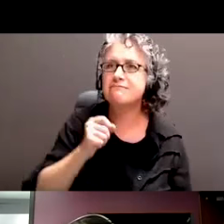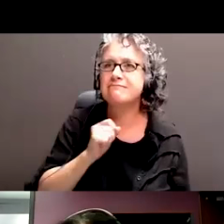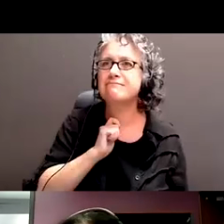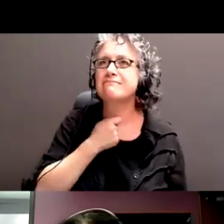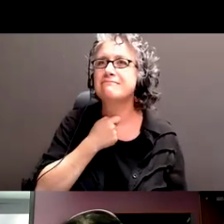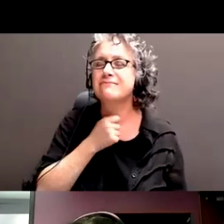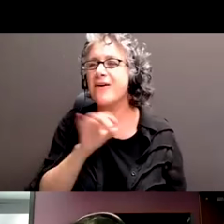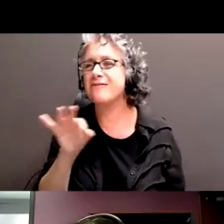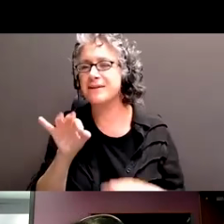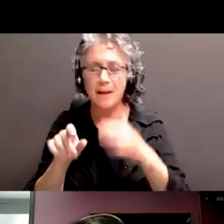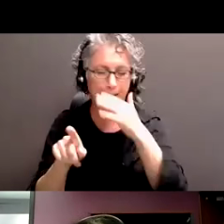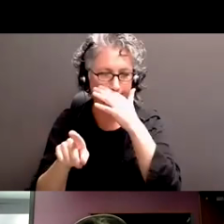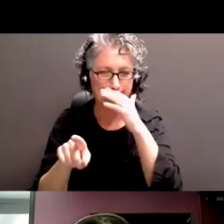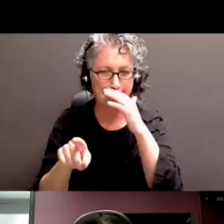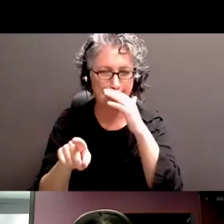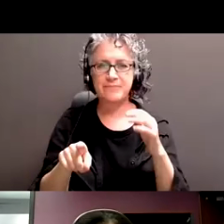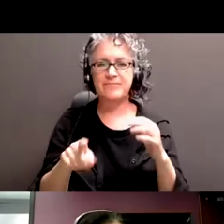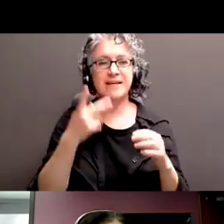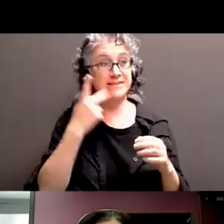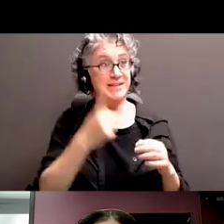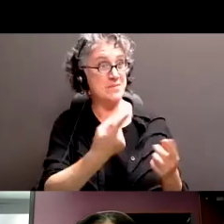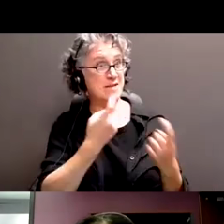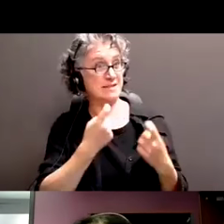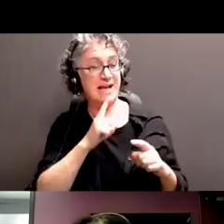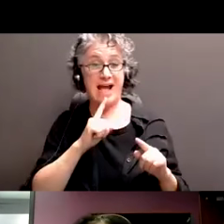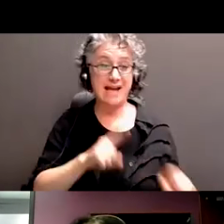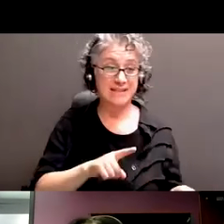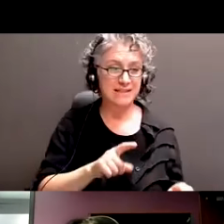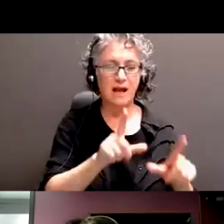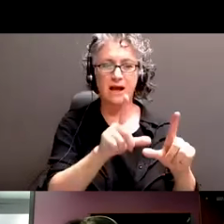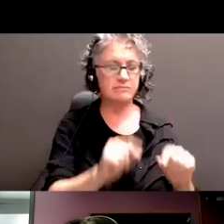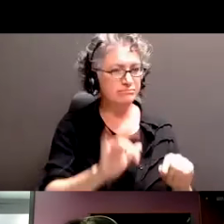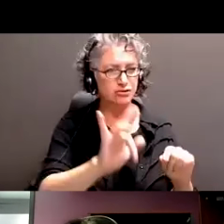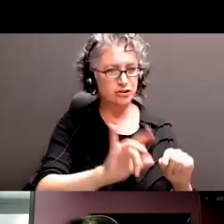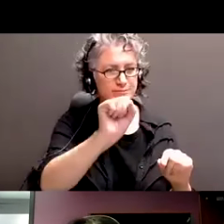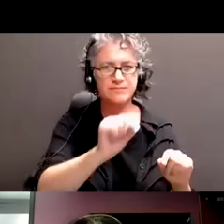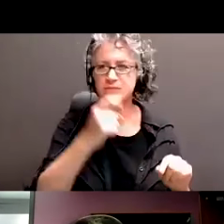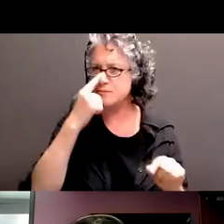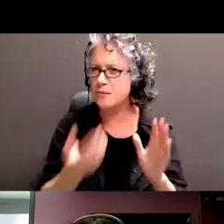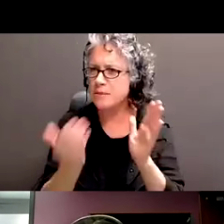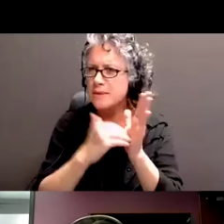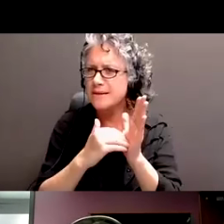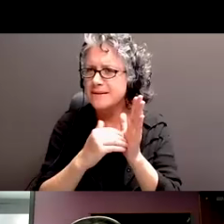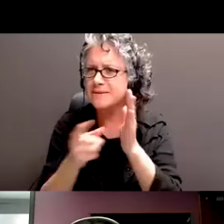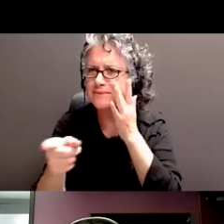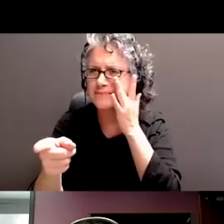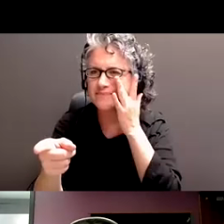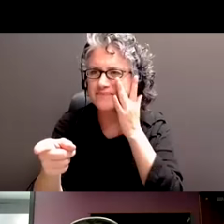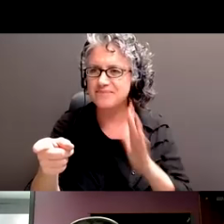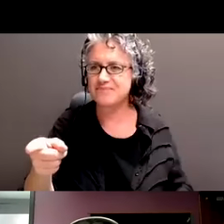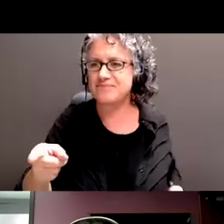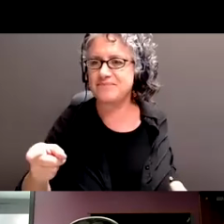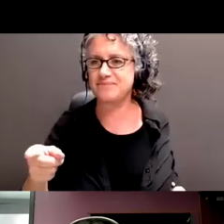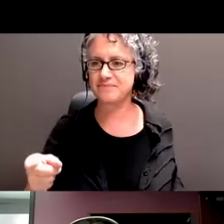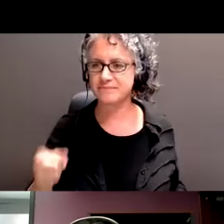So I was looking for the question. I saw the question, I was about to answer it, and then it came off the screen. So can you mind repeating it?